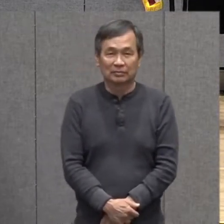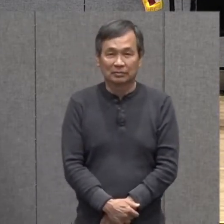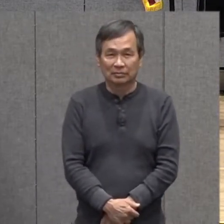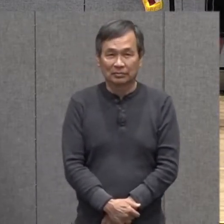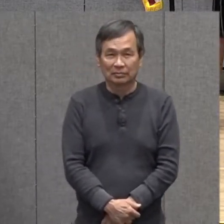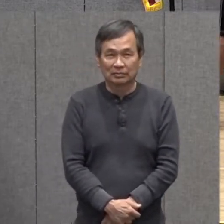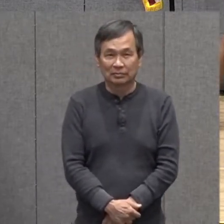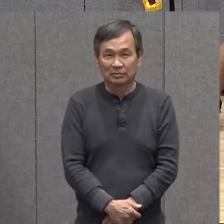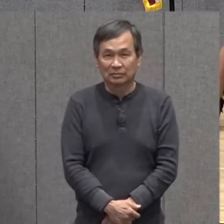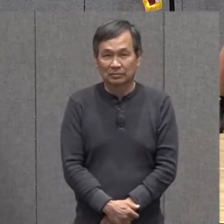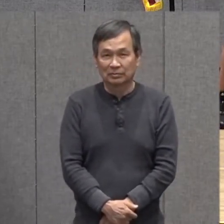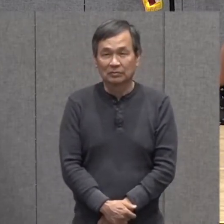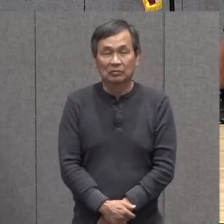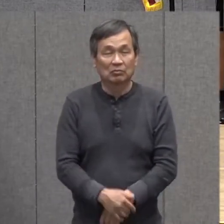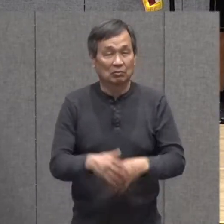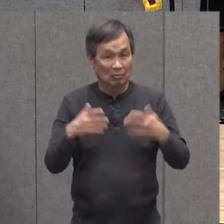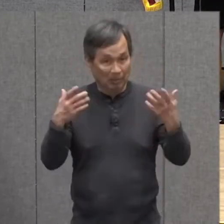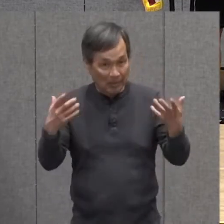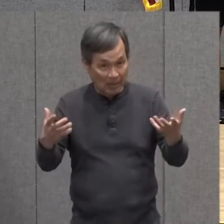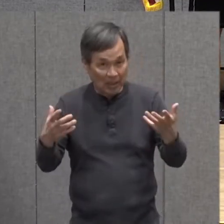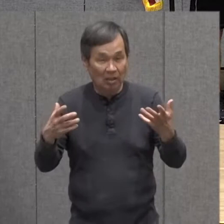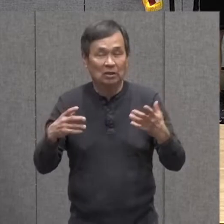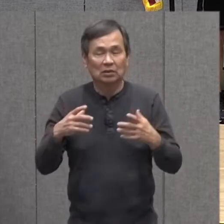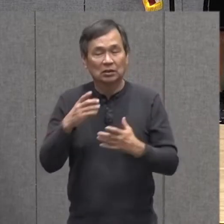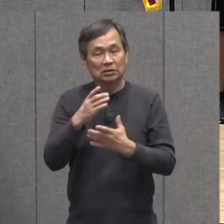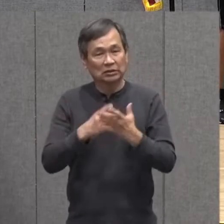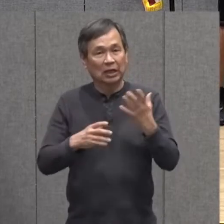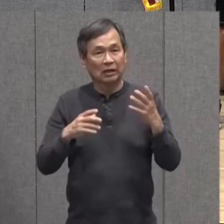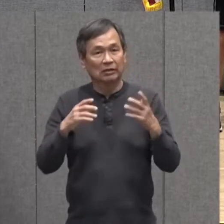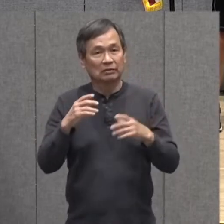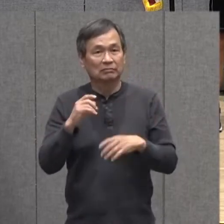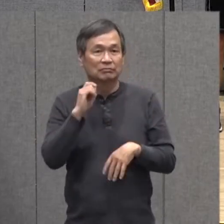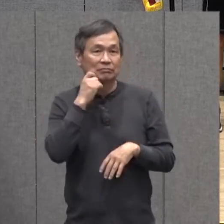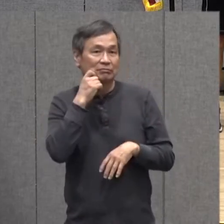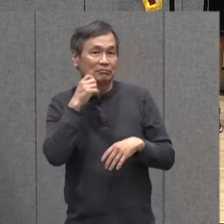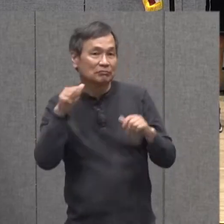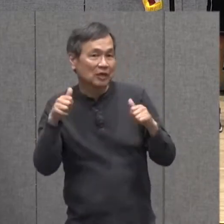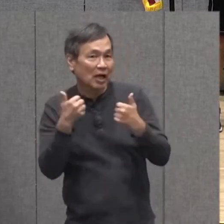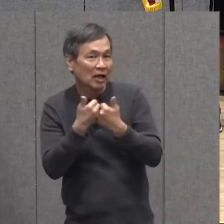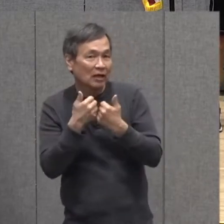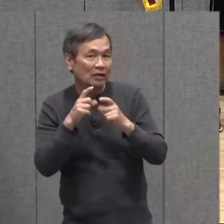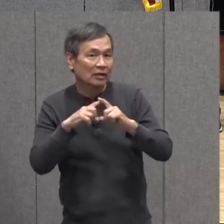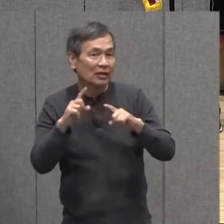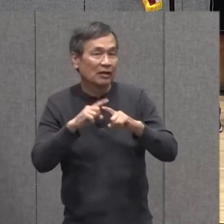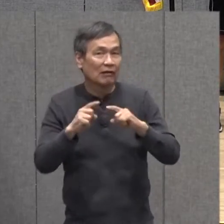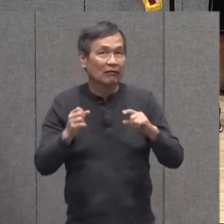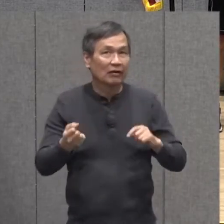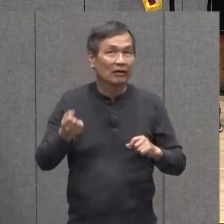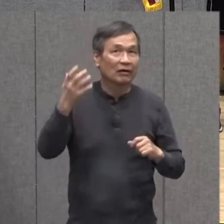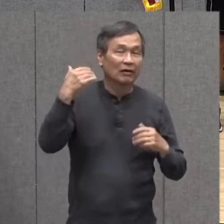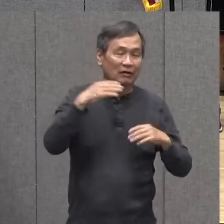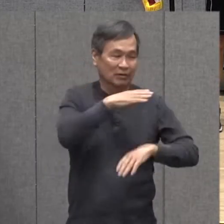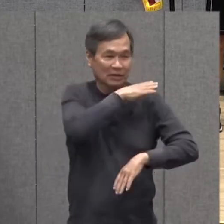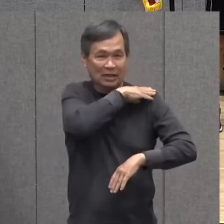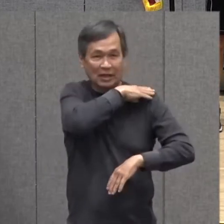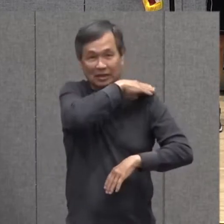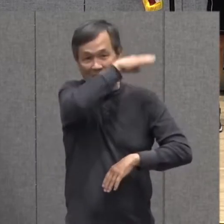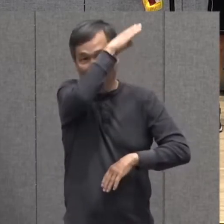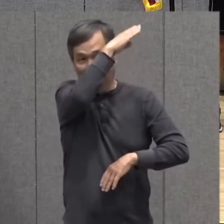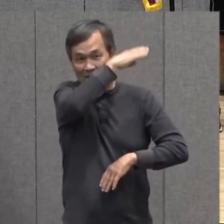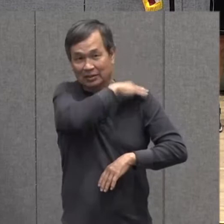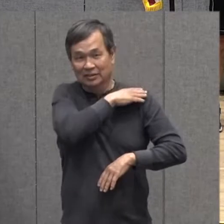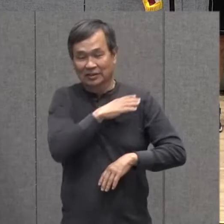un nivel alto. We then went into some challenges, throwing and catching at different levels, throwing and catching with different